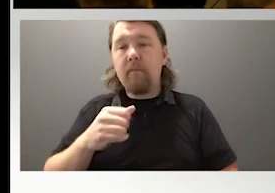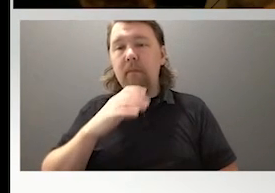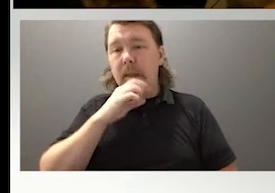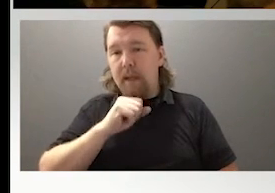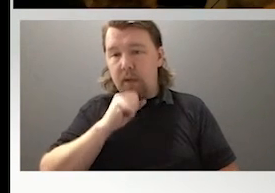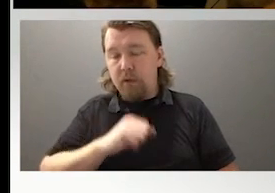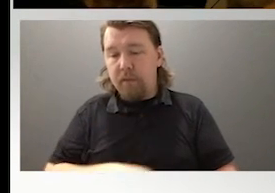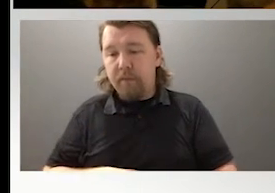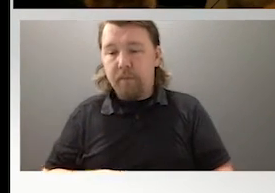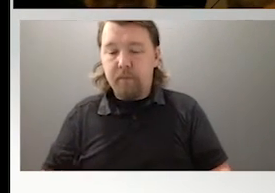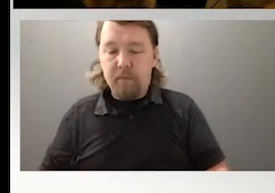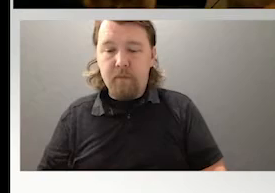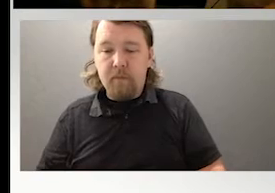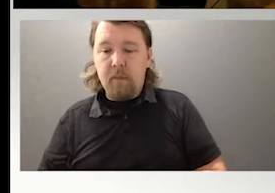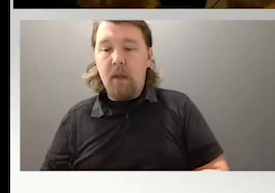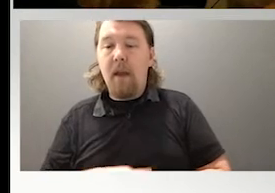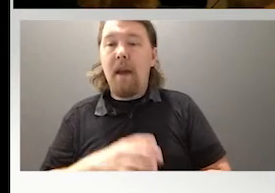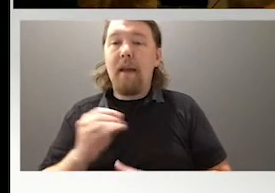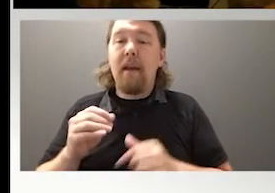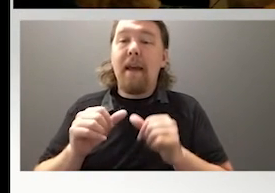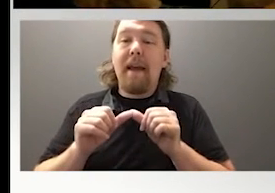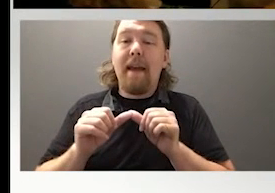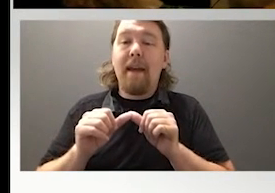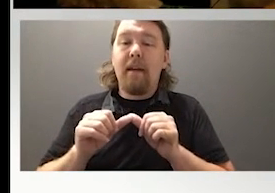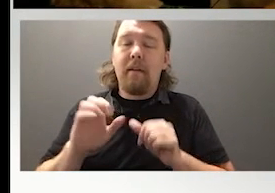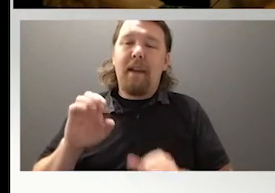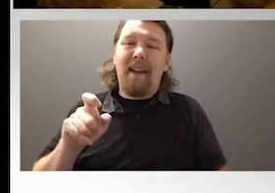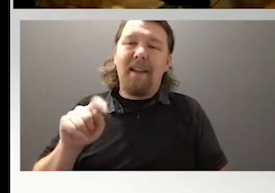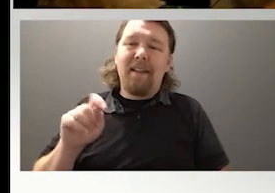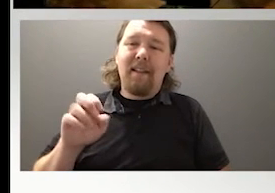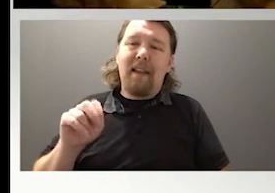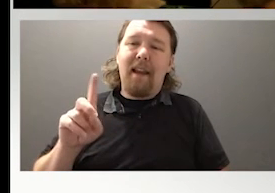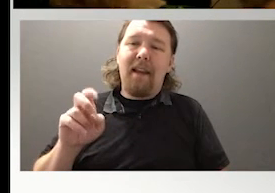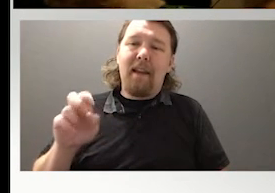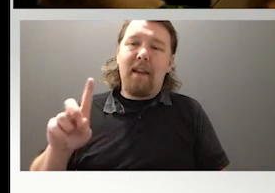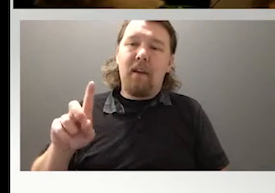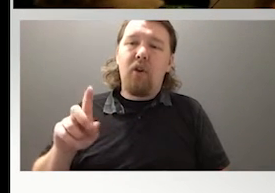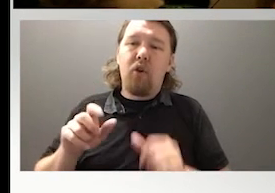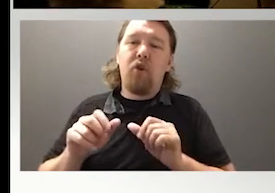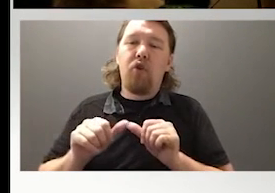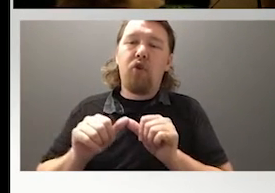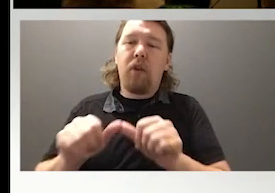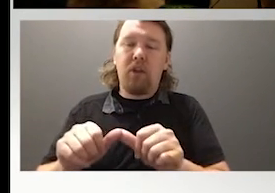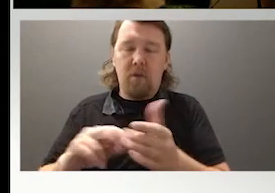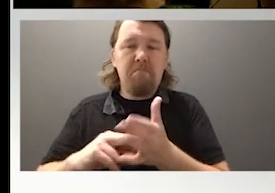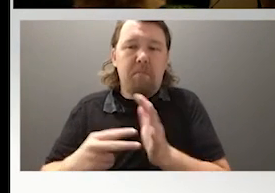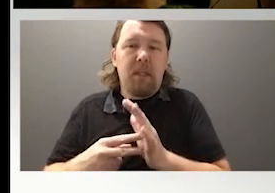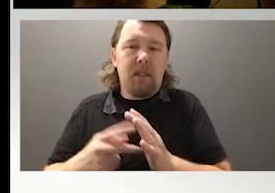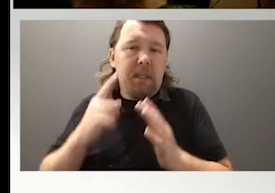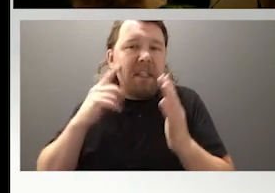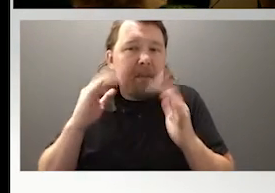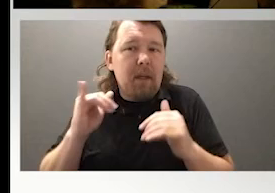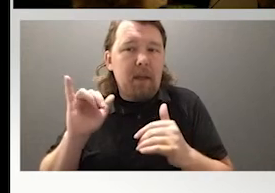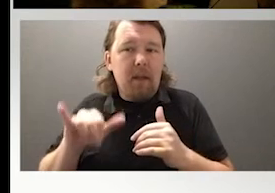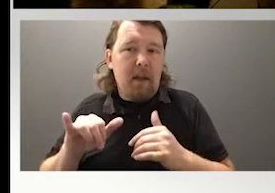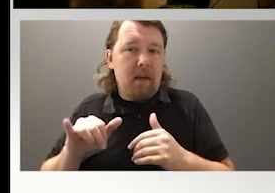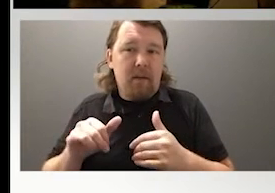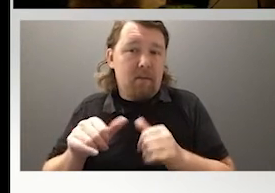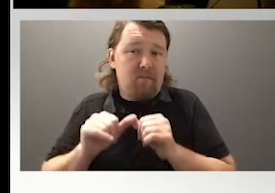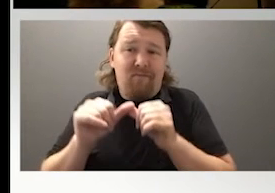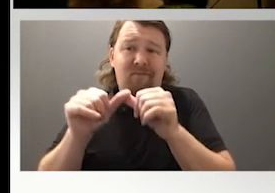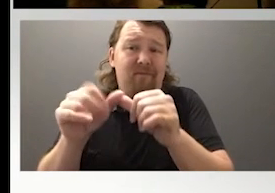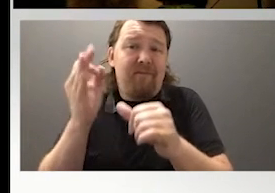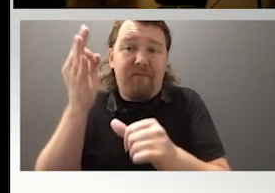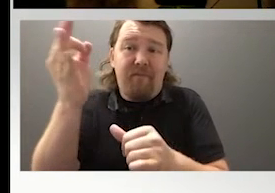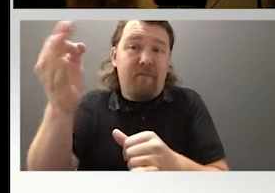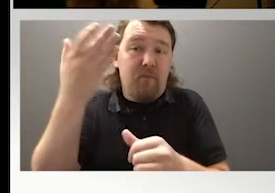childhood, with extended duration, meaning that the condition reasonably can be expected to continue indefinitely into